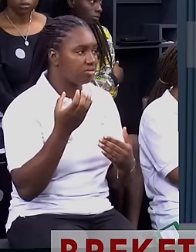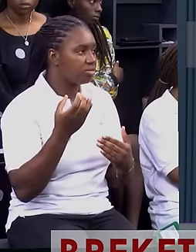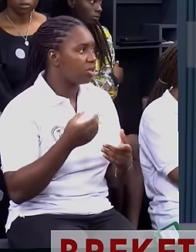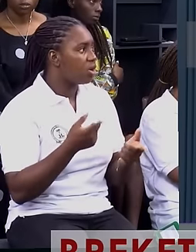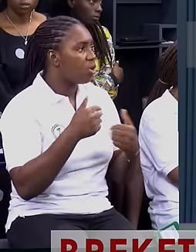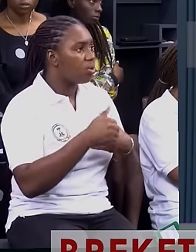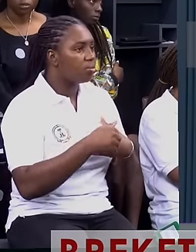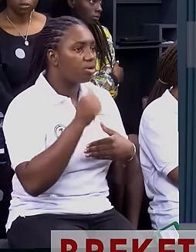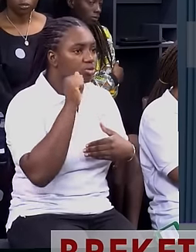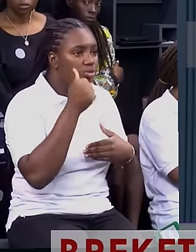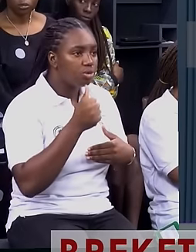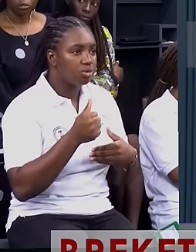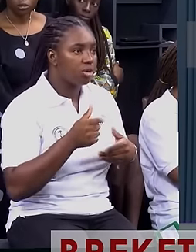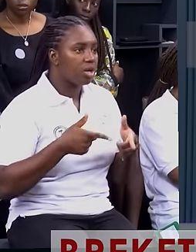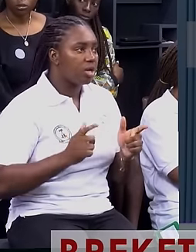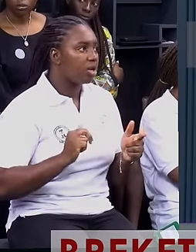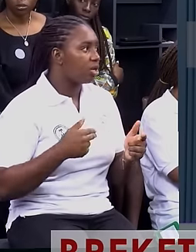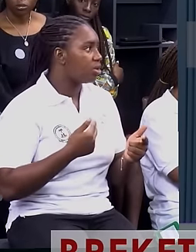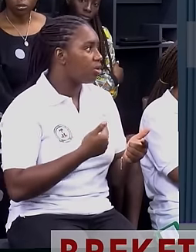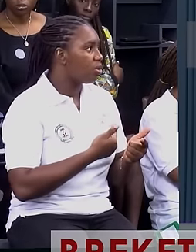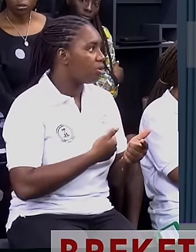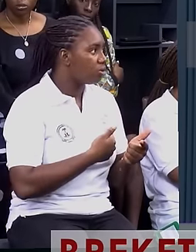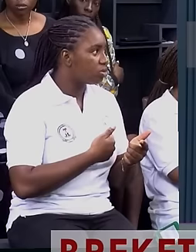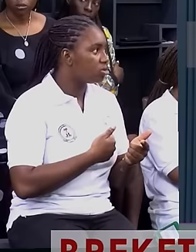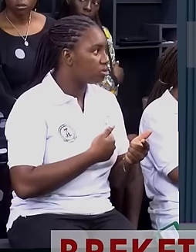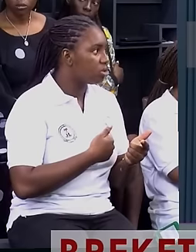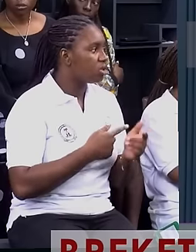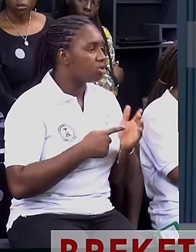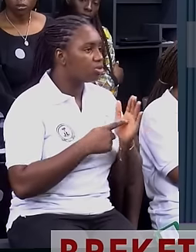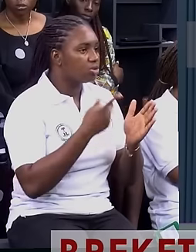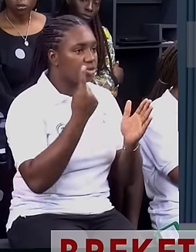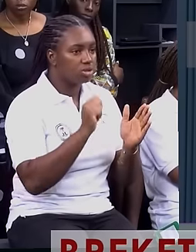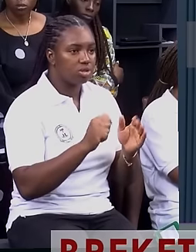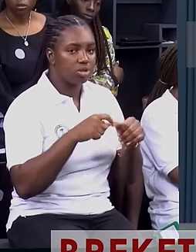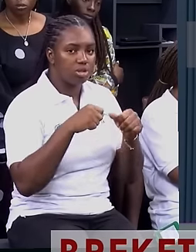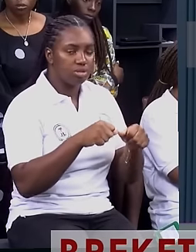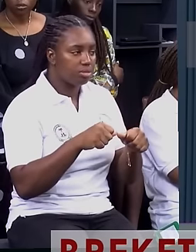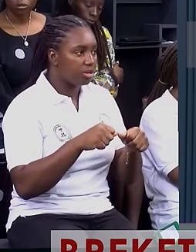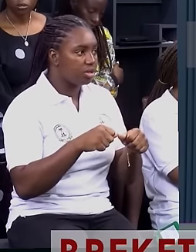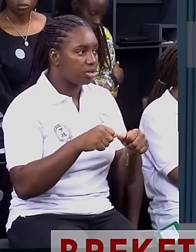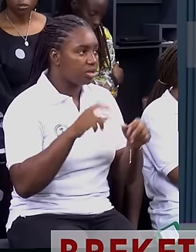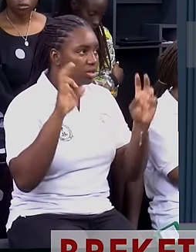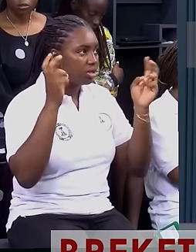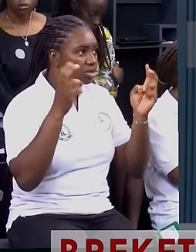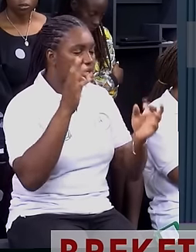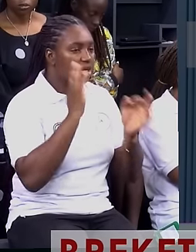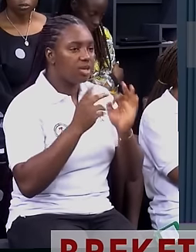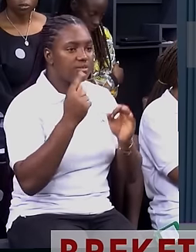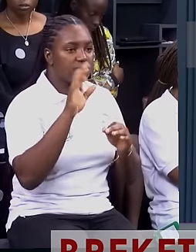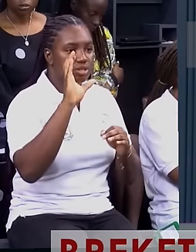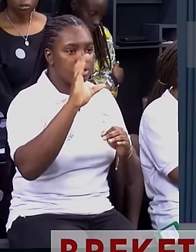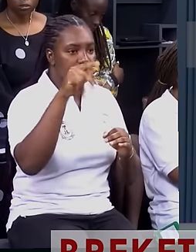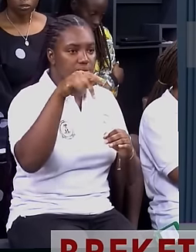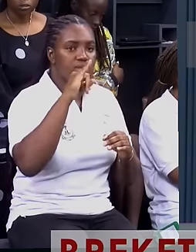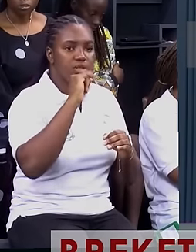Come back tomorrow. Let us escalate the remaining cases. If the CP is not ready to do,